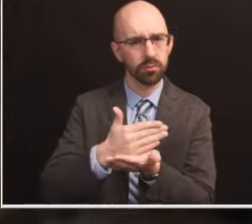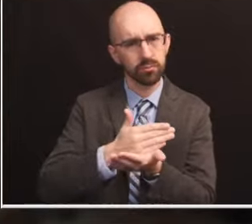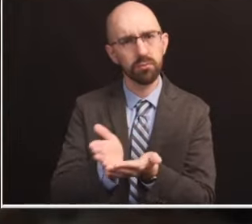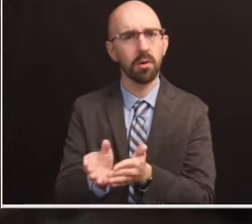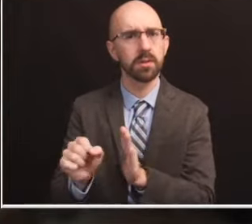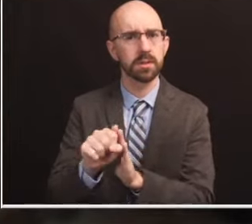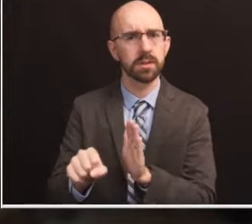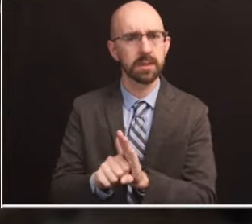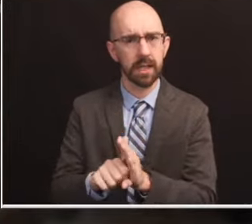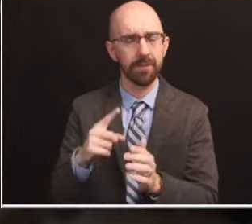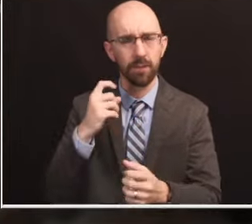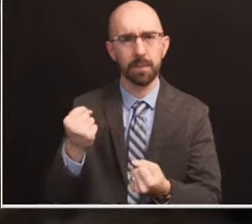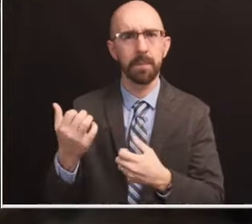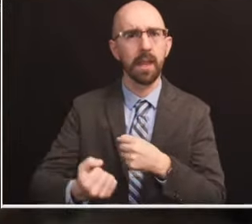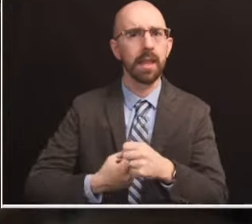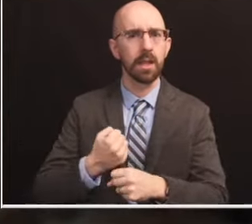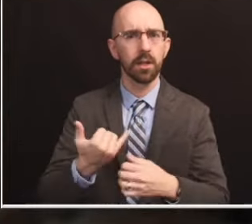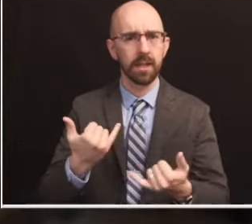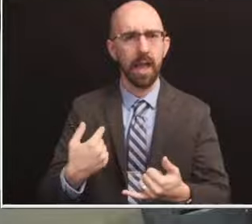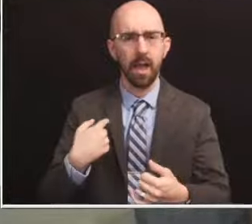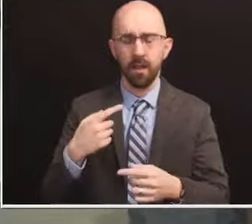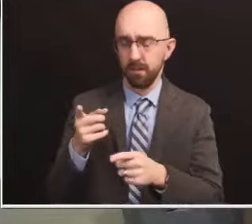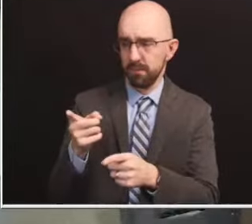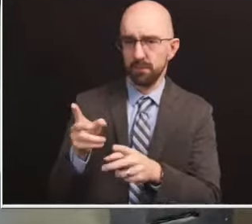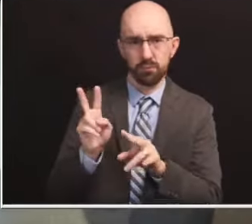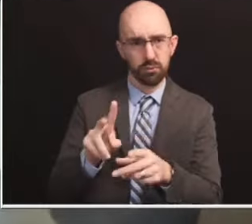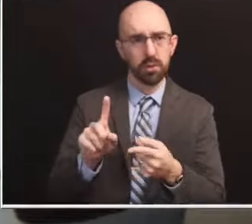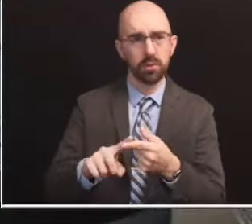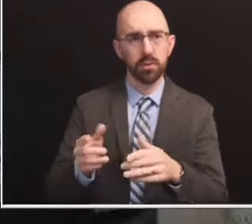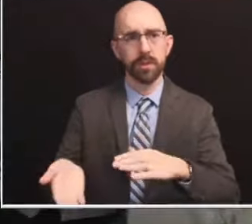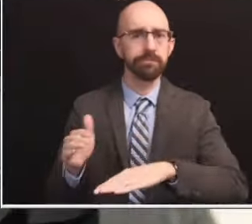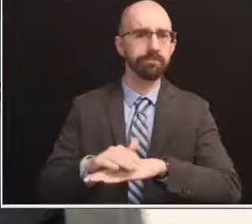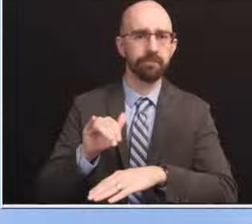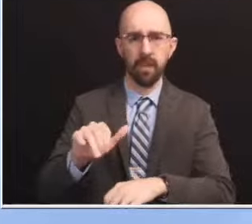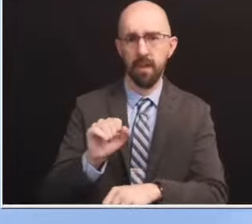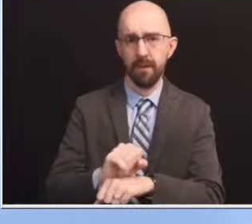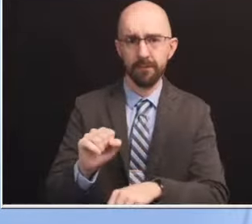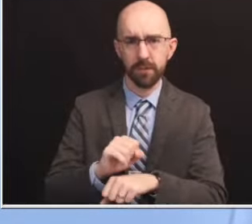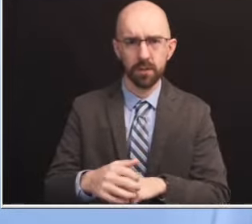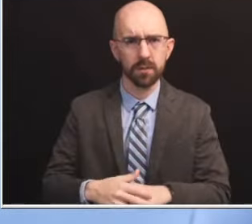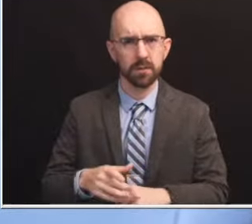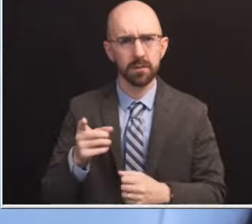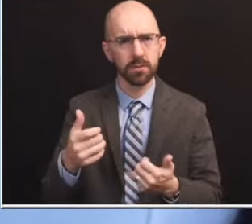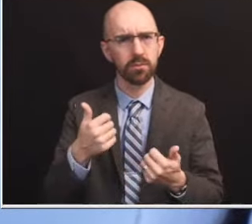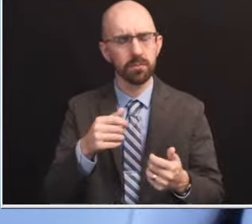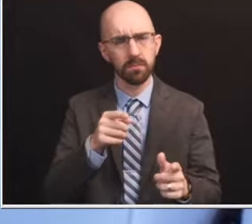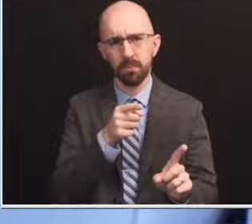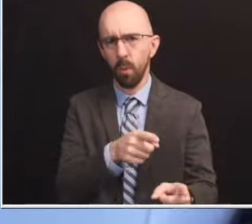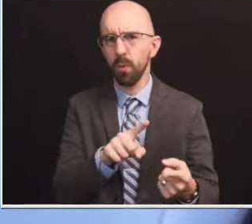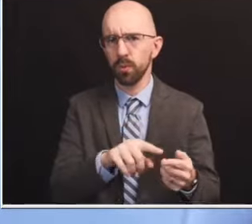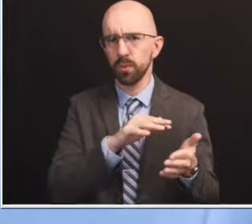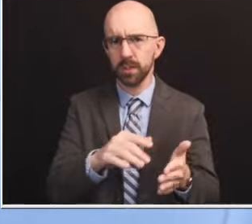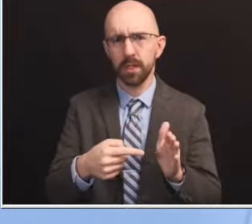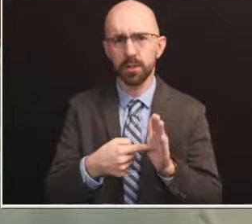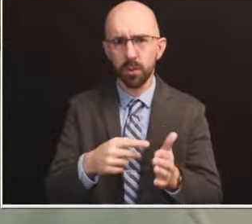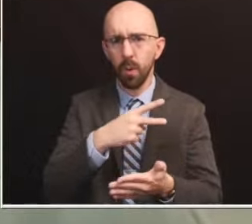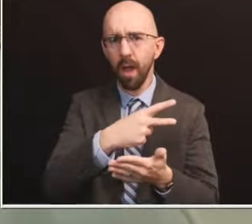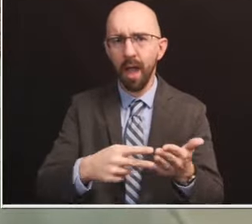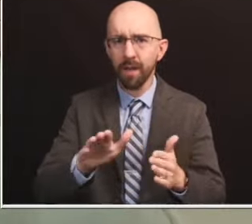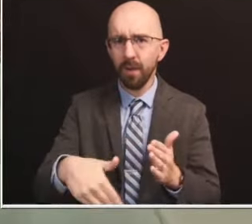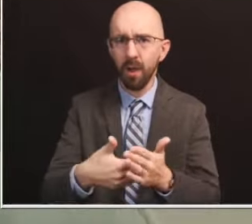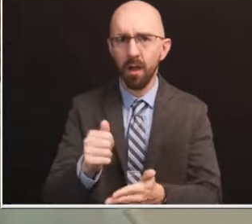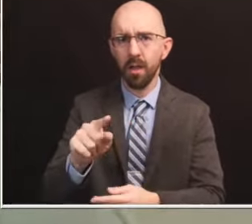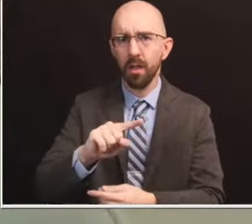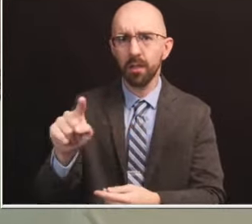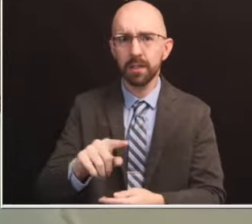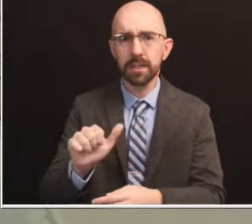for years now and are looking to step that effort up. Dr. Burns points to studies showing half of all Alzheimer's cases